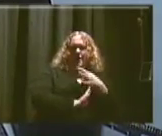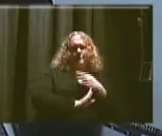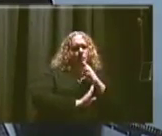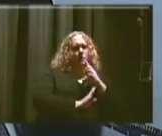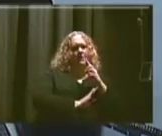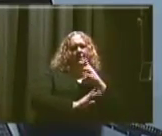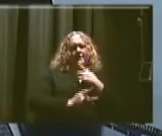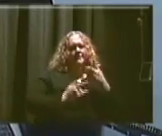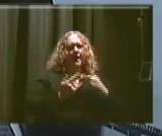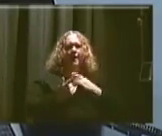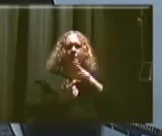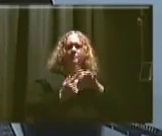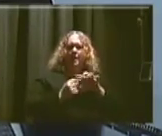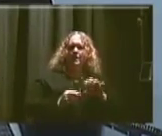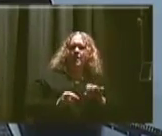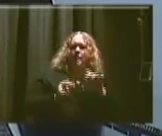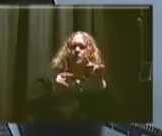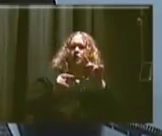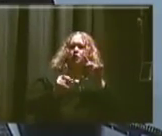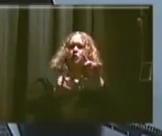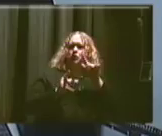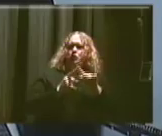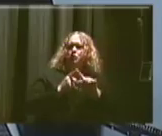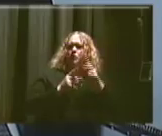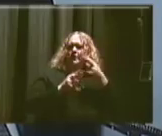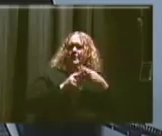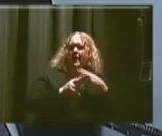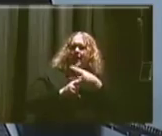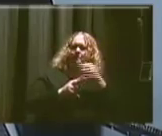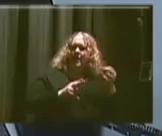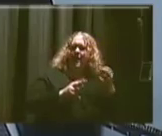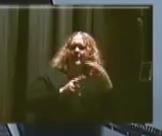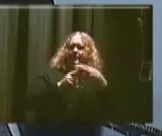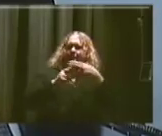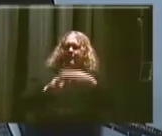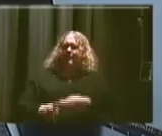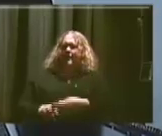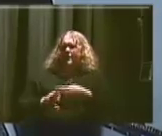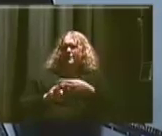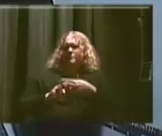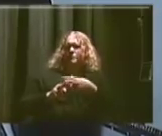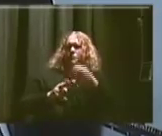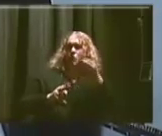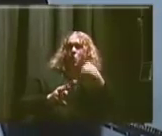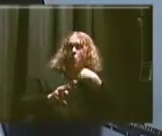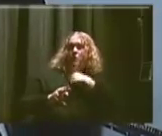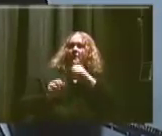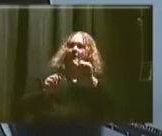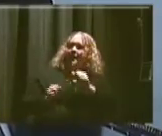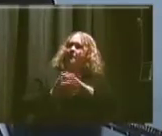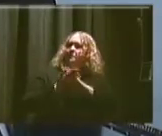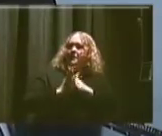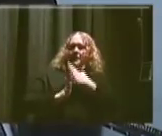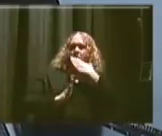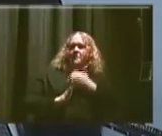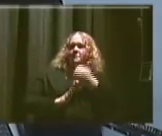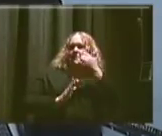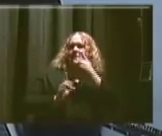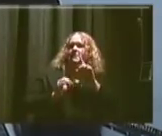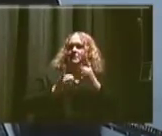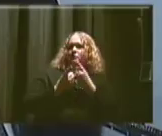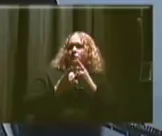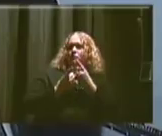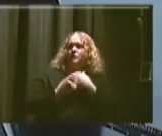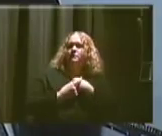claim and do something different so that we can become the best district in regard to other questions